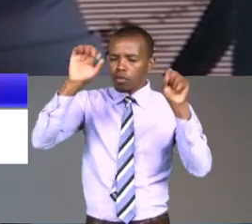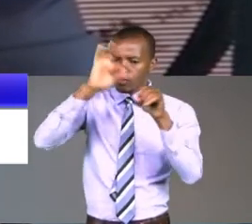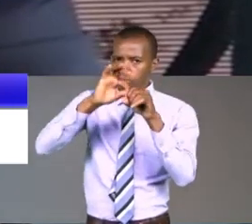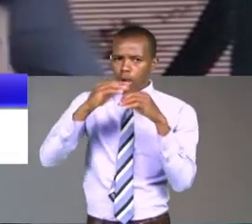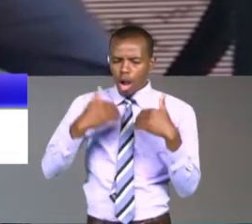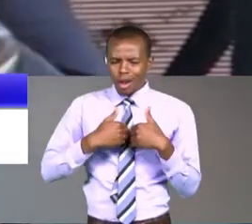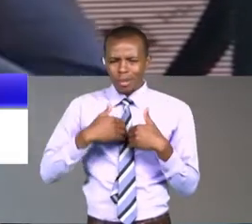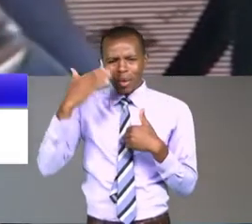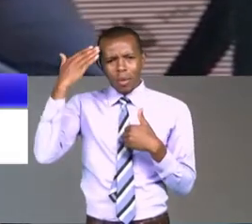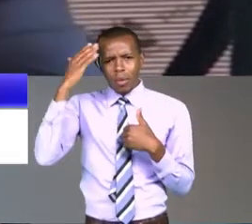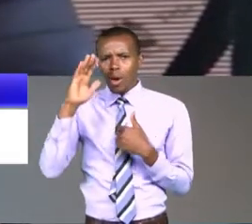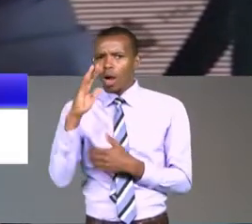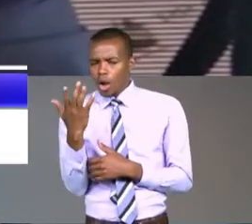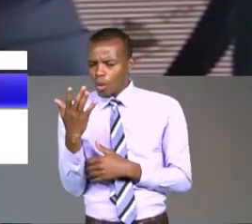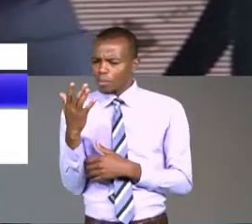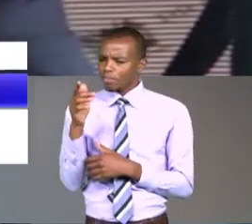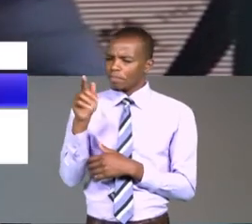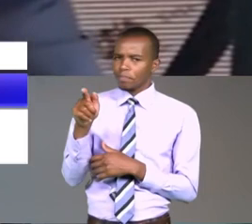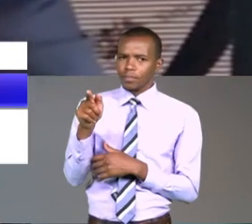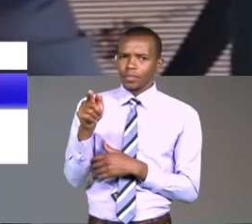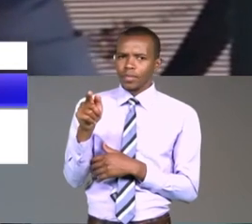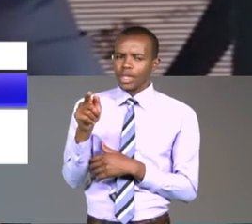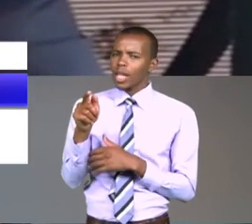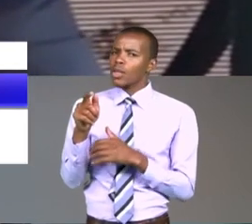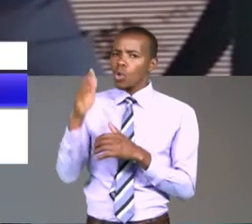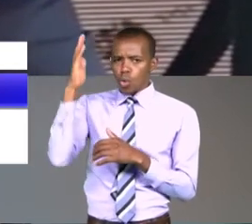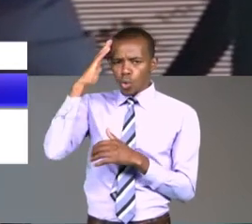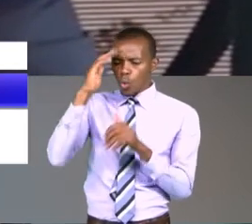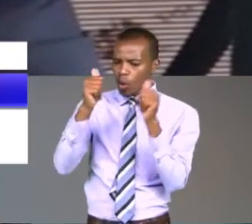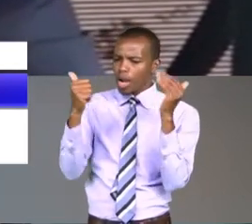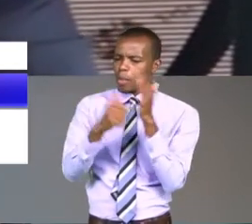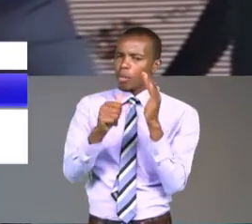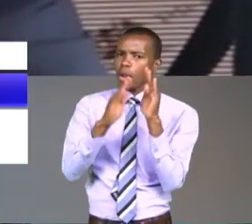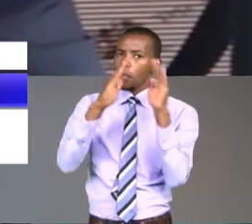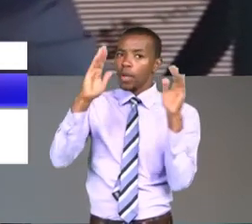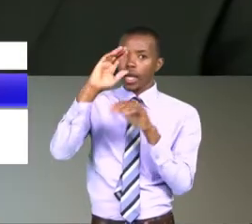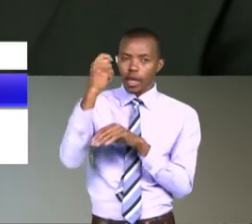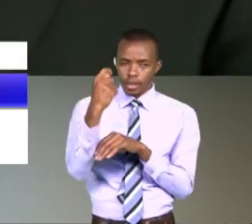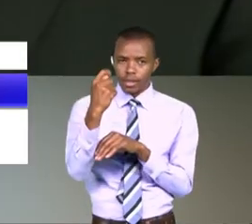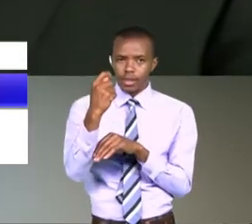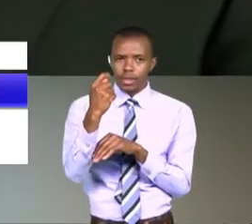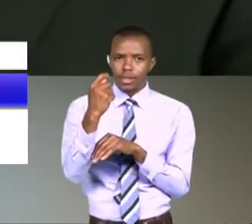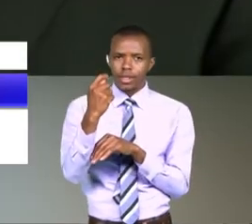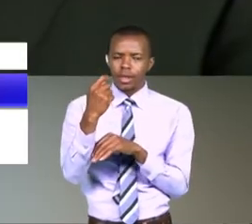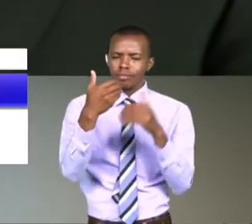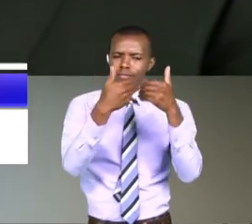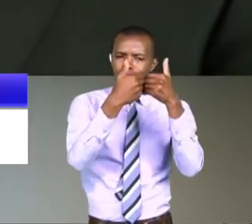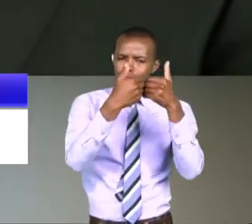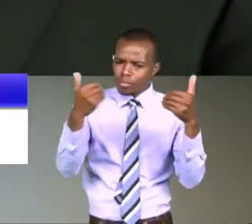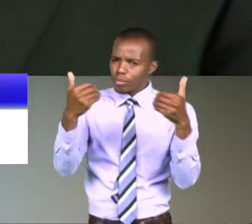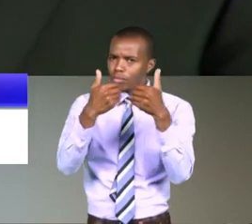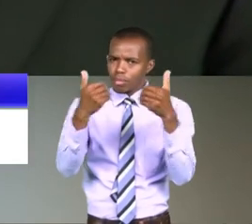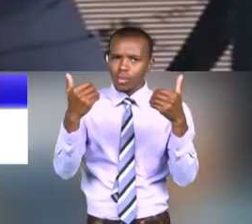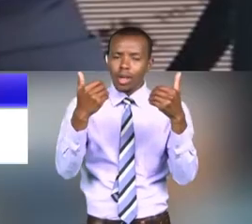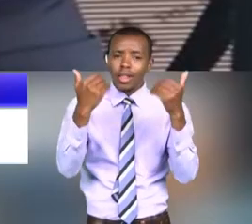I don't know how that is a big issue in this country. A lot of divisions, and that court is